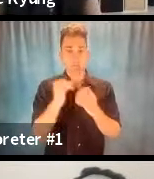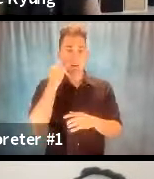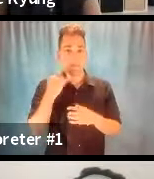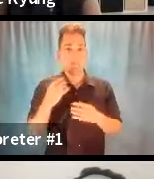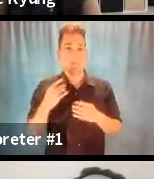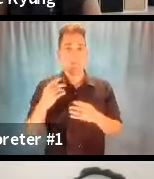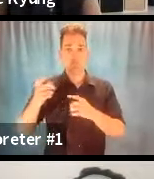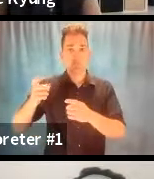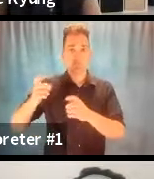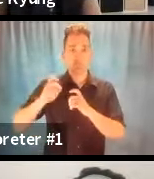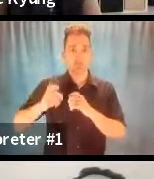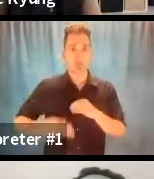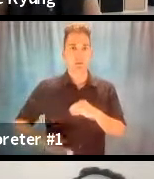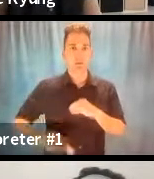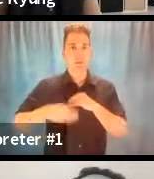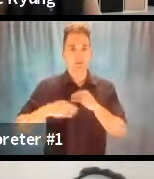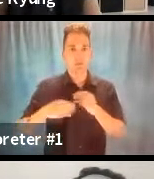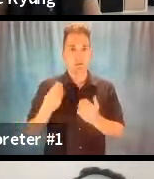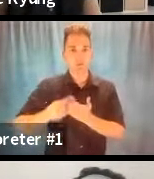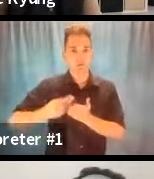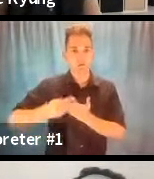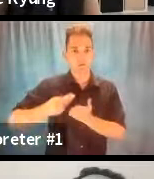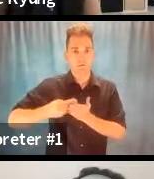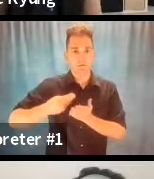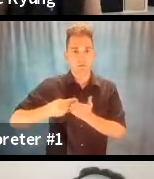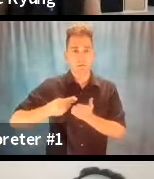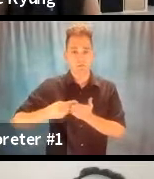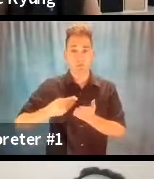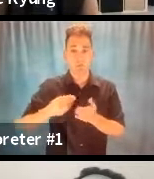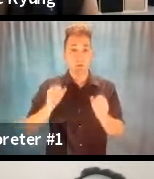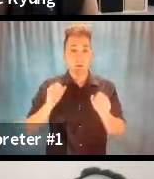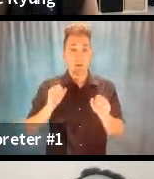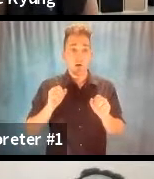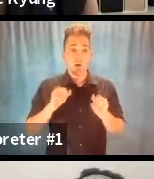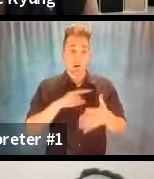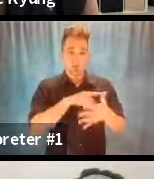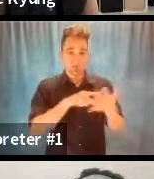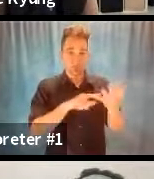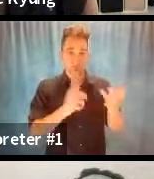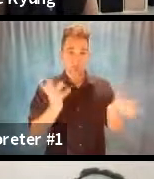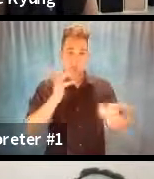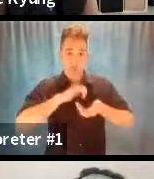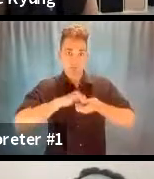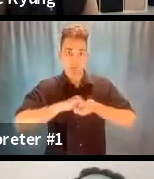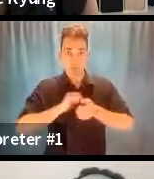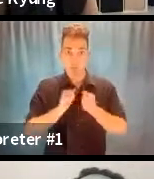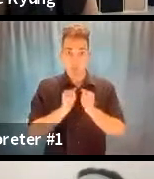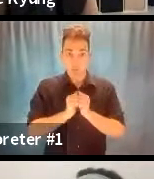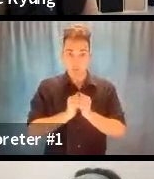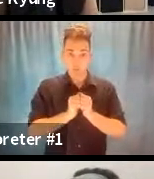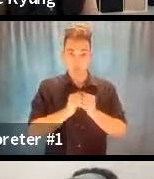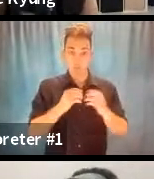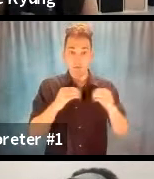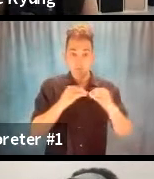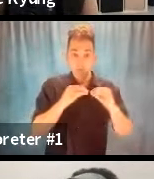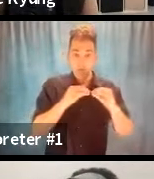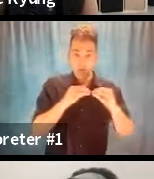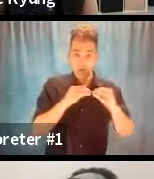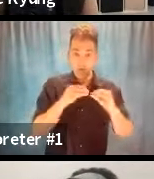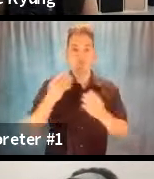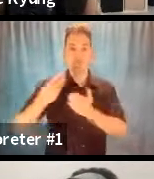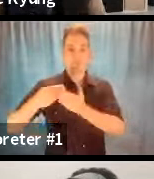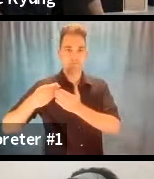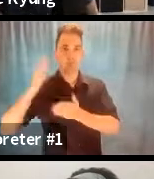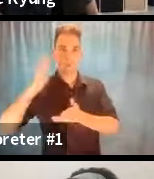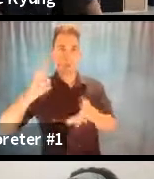could do better things if we collaborated more, which the funding would allow us to do. So if I